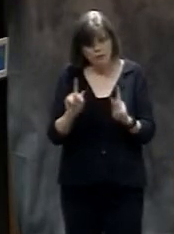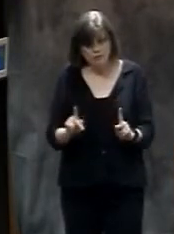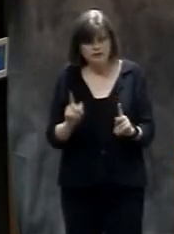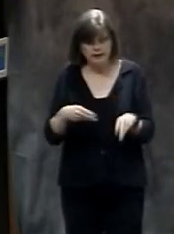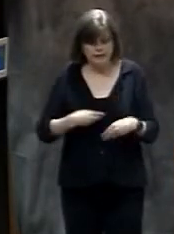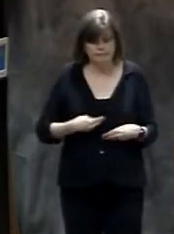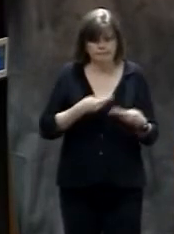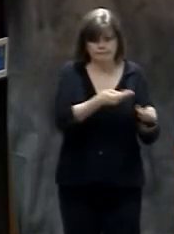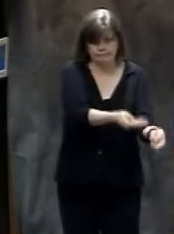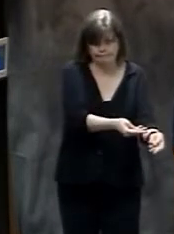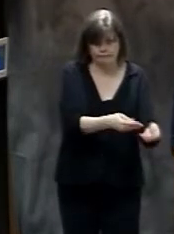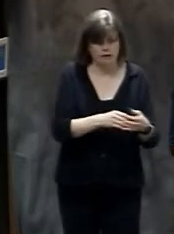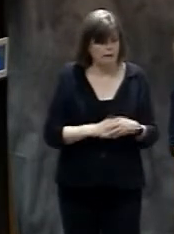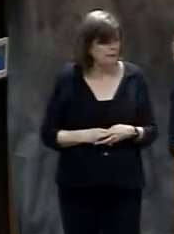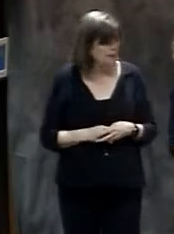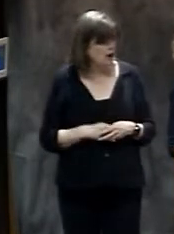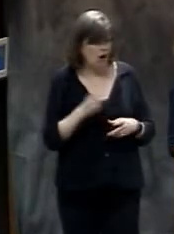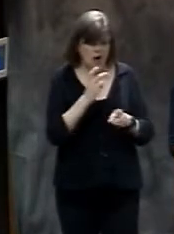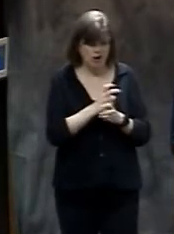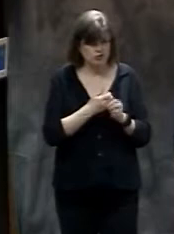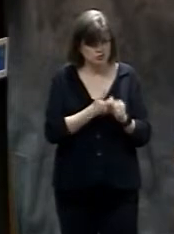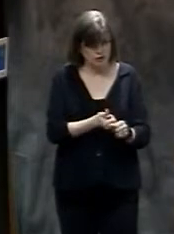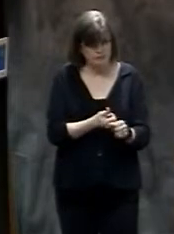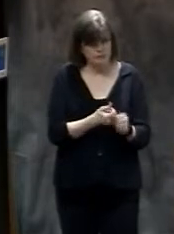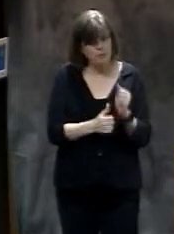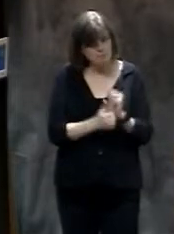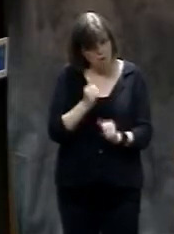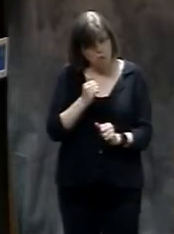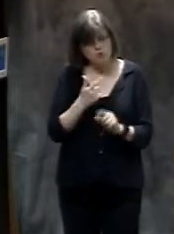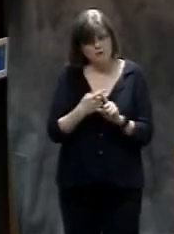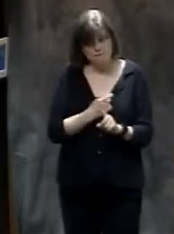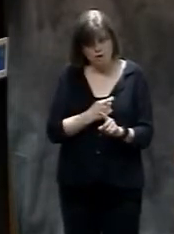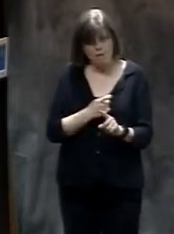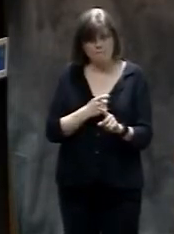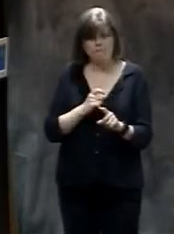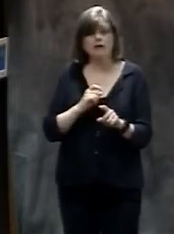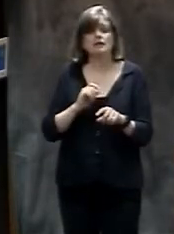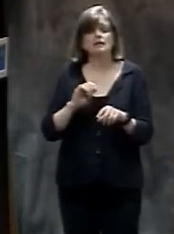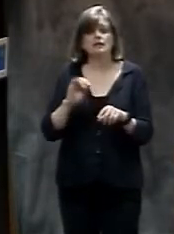the cases are from the bite from an infected mosquito, however.